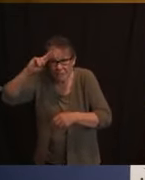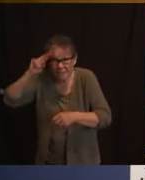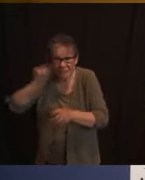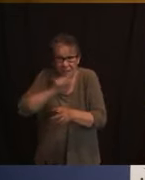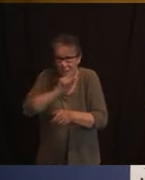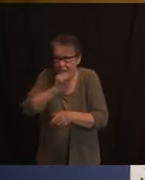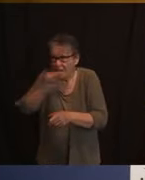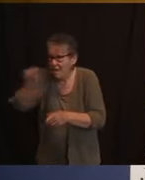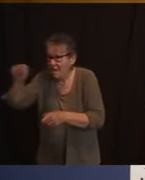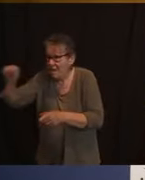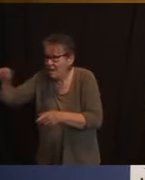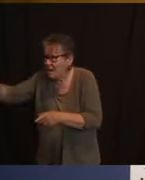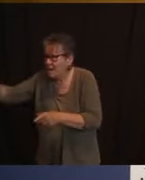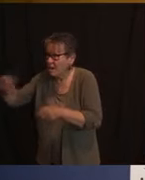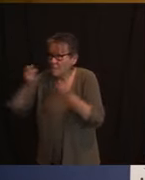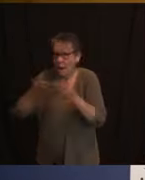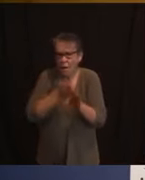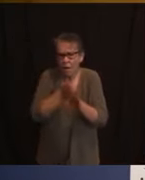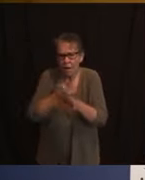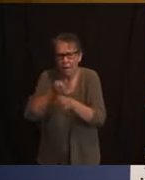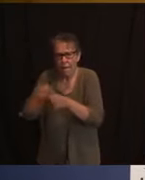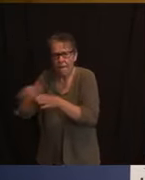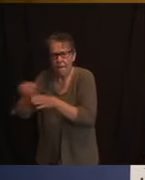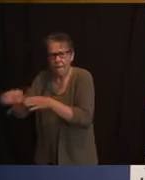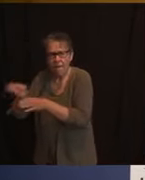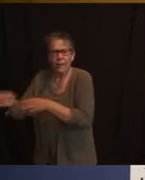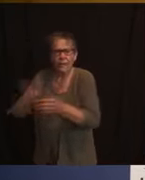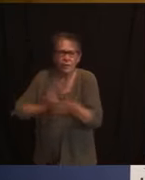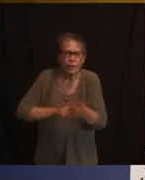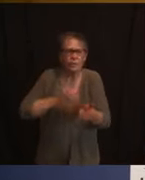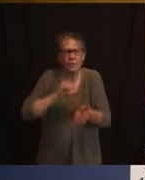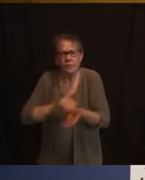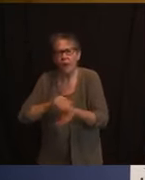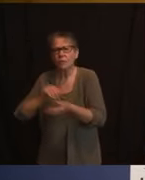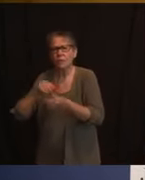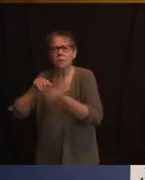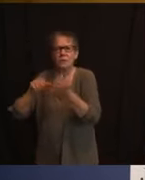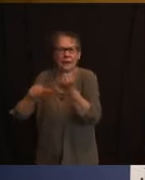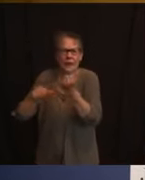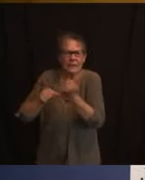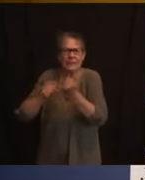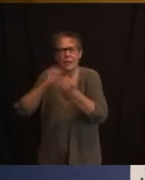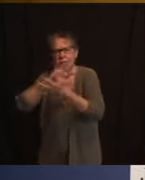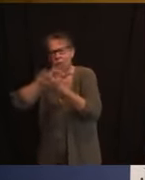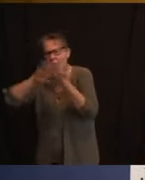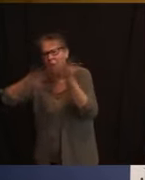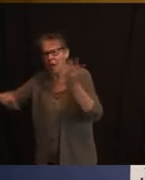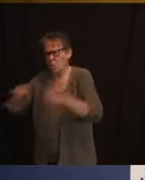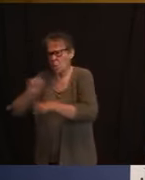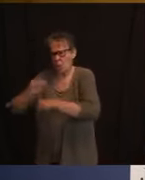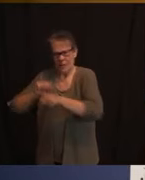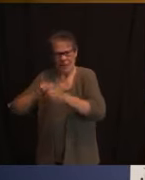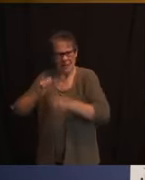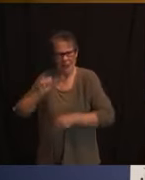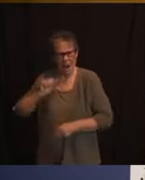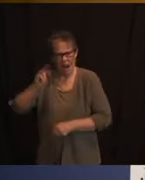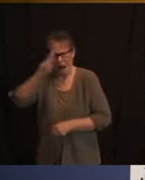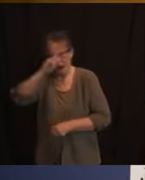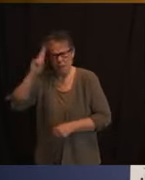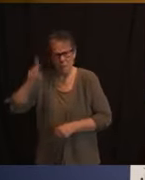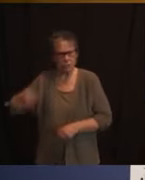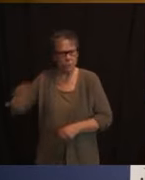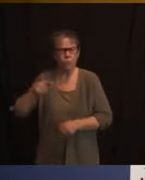our family members. And throughout this crisis, they have demonstrated, at great personal risk, unwavering